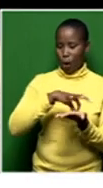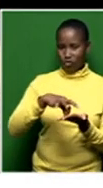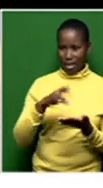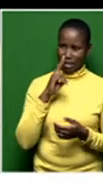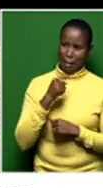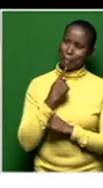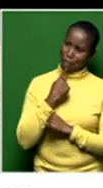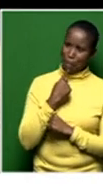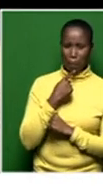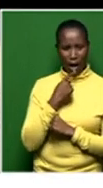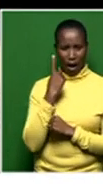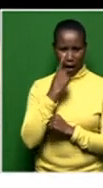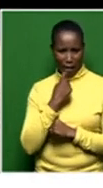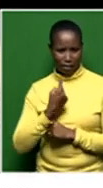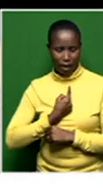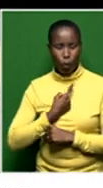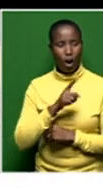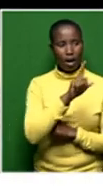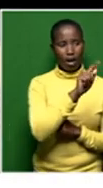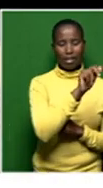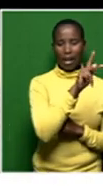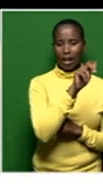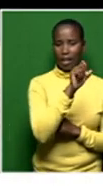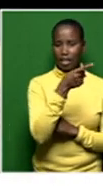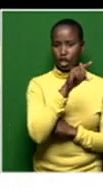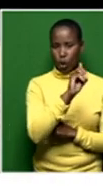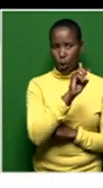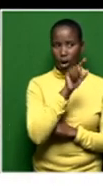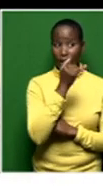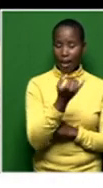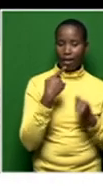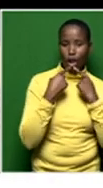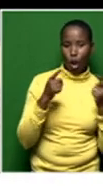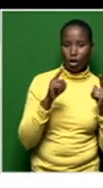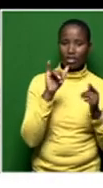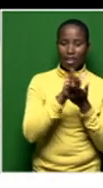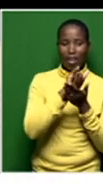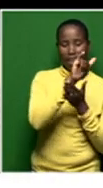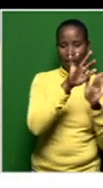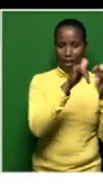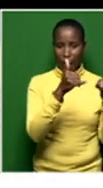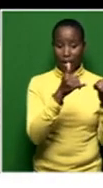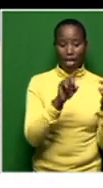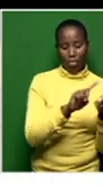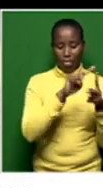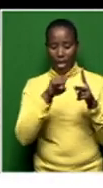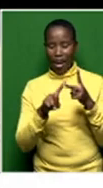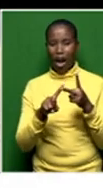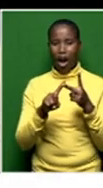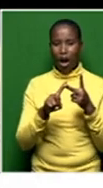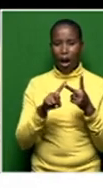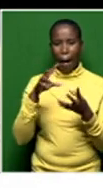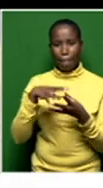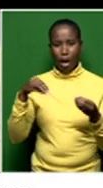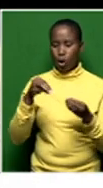mean, you know, the company, Takadzo Consortium, launching their airline, Lyft, then Mango suddenly disappears off